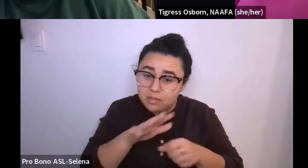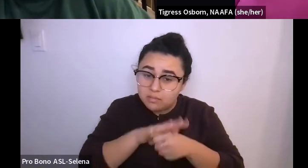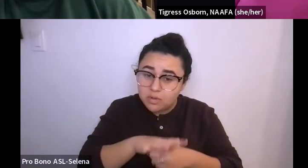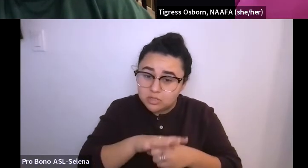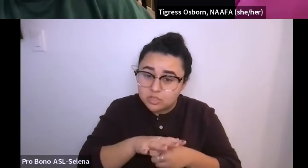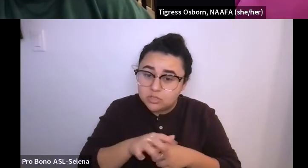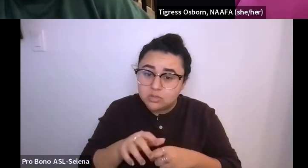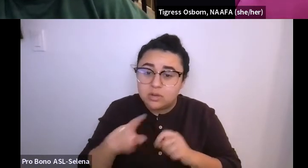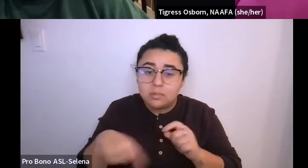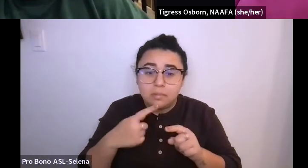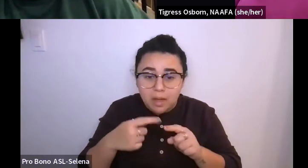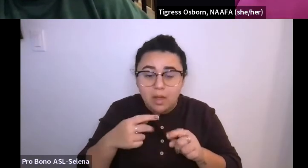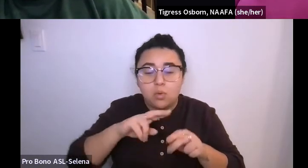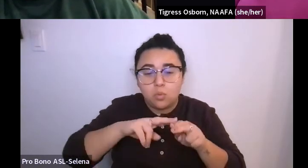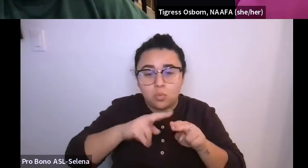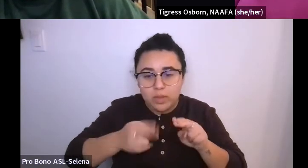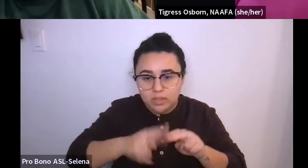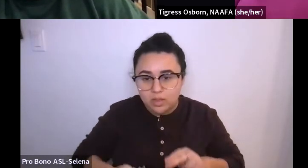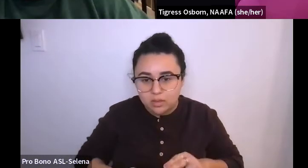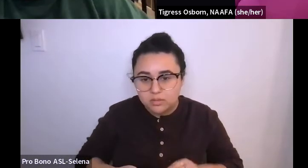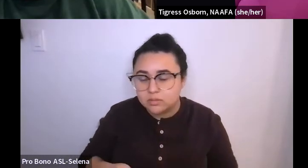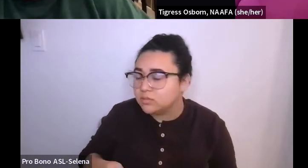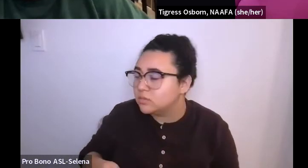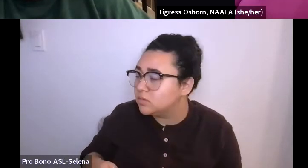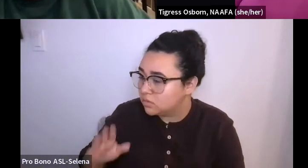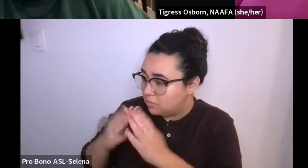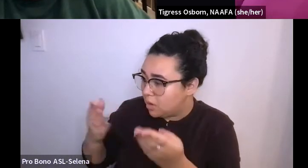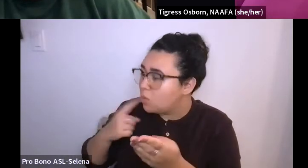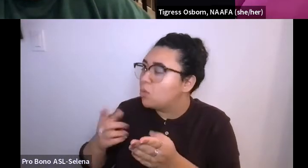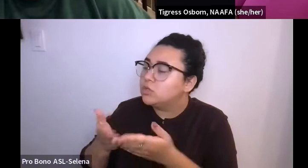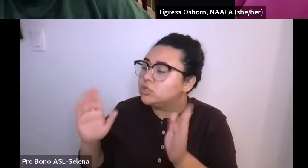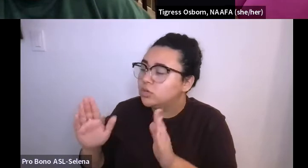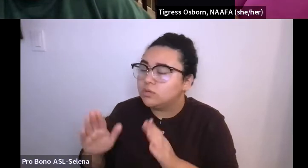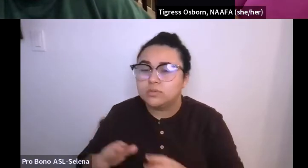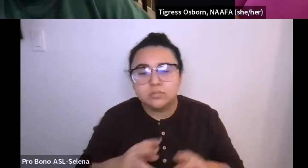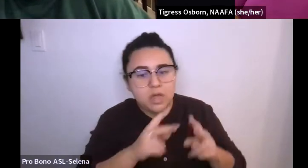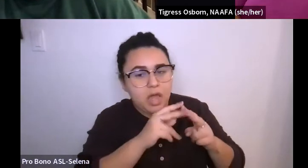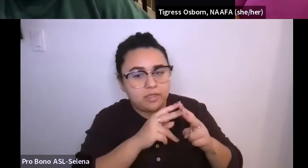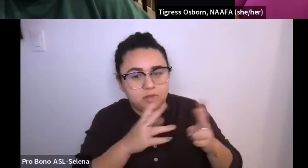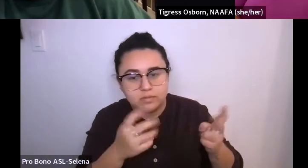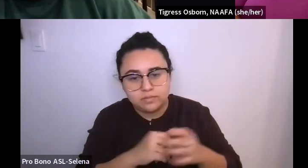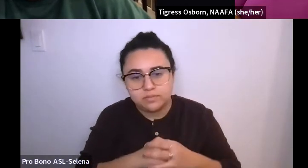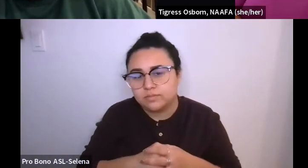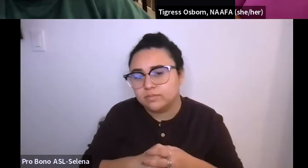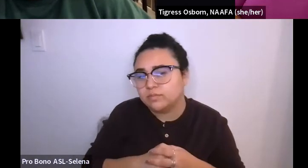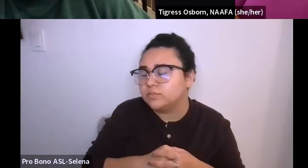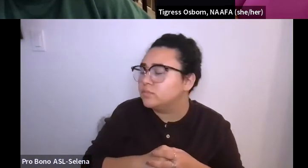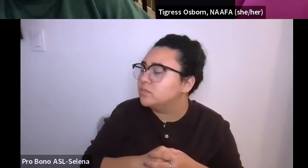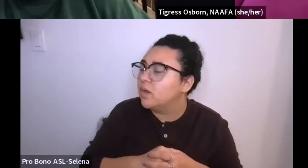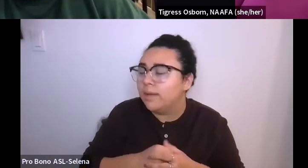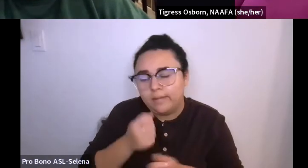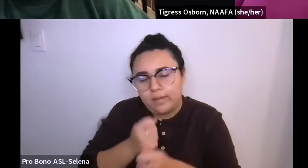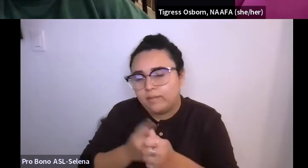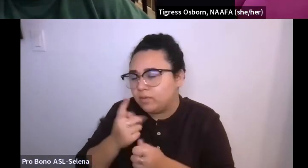about weight loss? Do you mean with the book or just in general? Either. Everyone wants to talk about